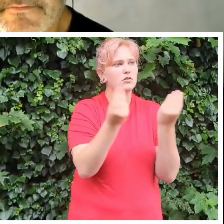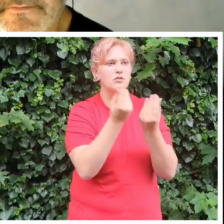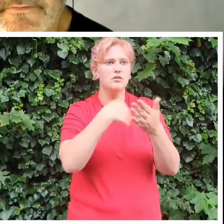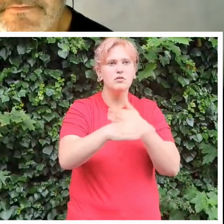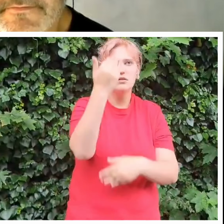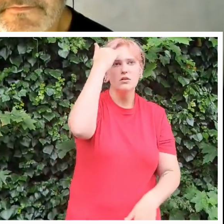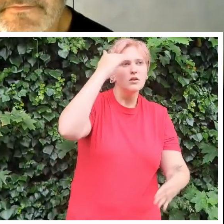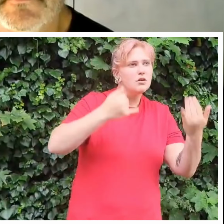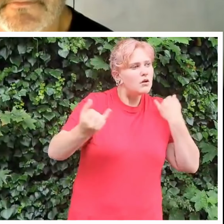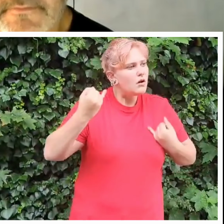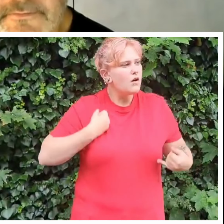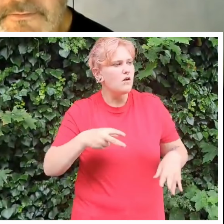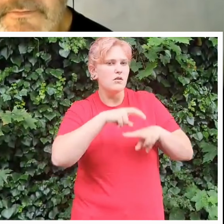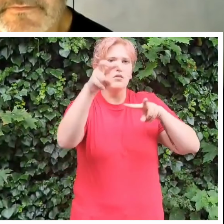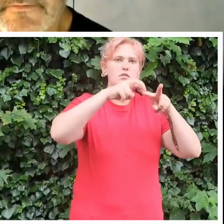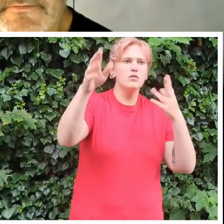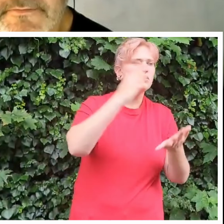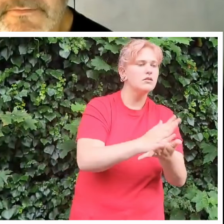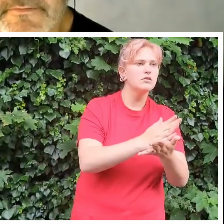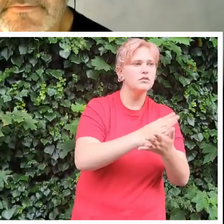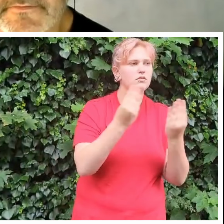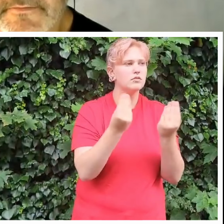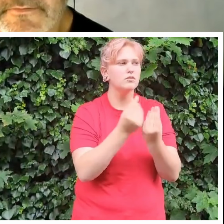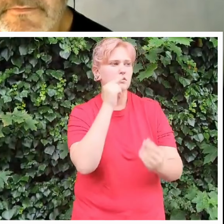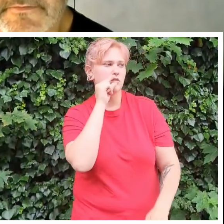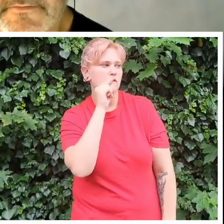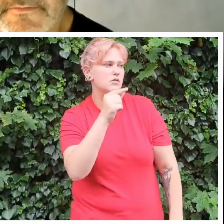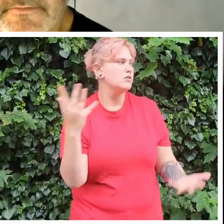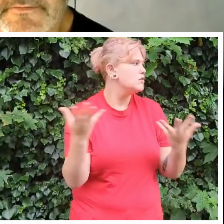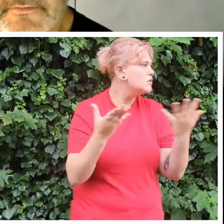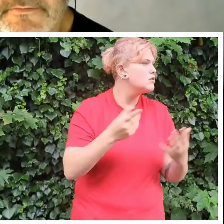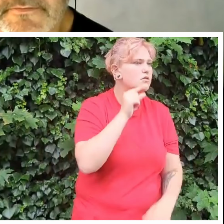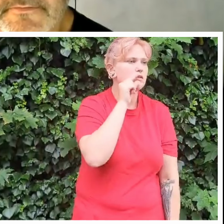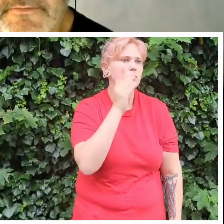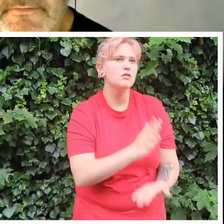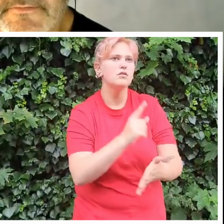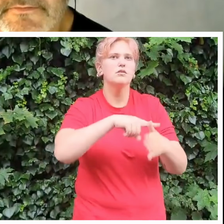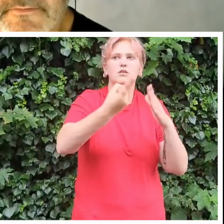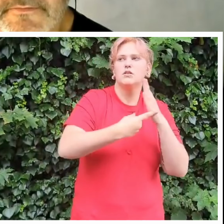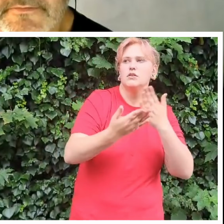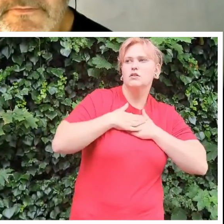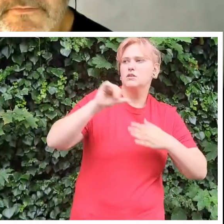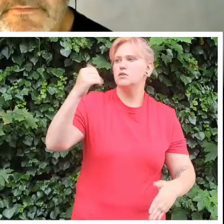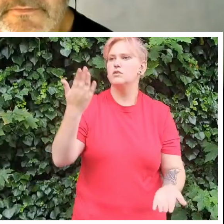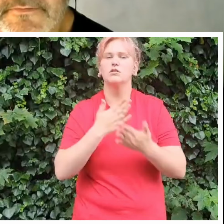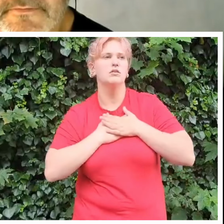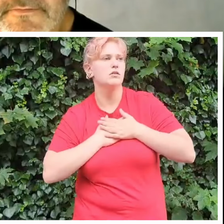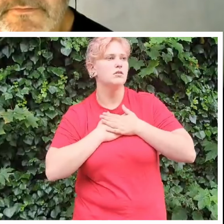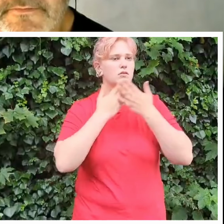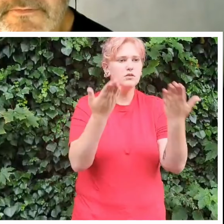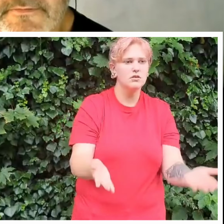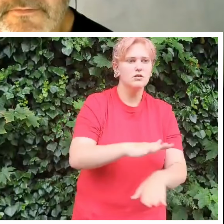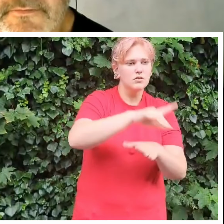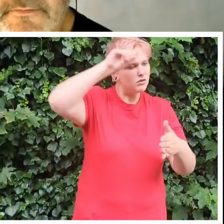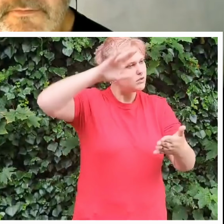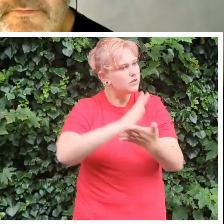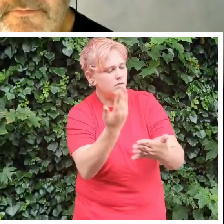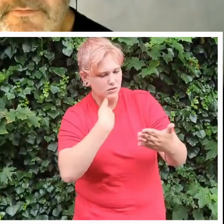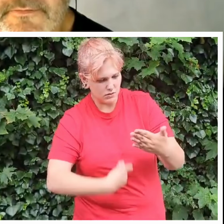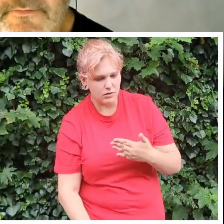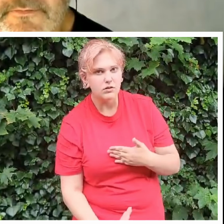mental health journey, to be fair. The words, that's where the words are from, and about love and about loving yourself and believing in